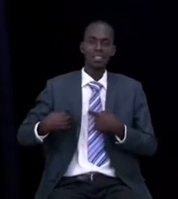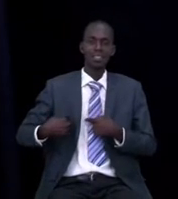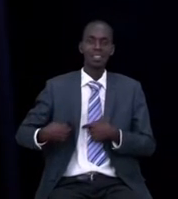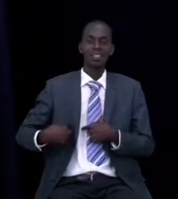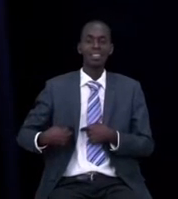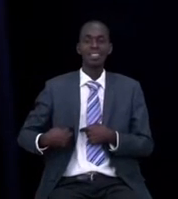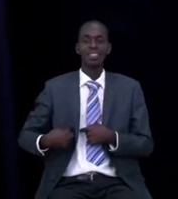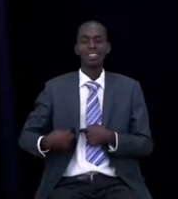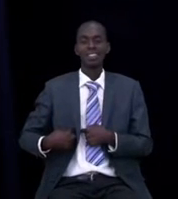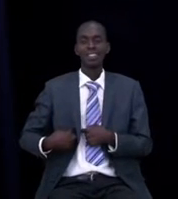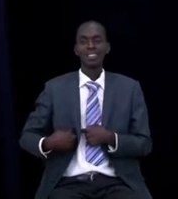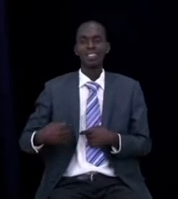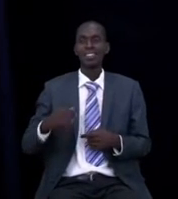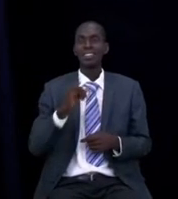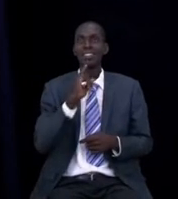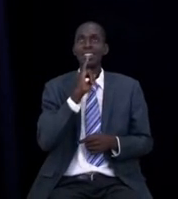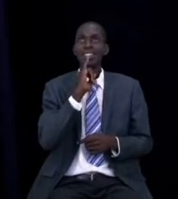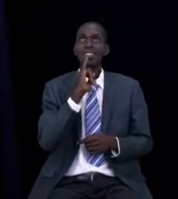Zuchiata